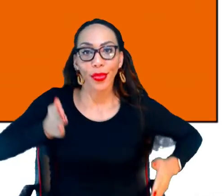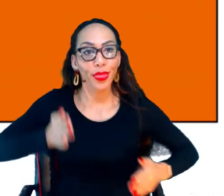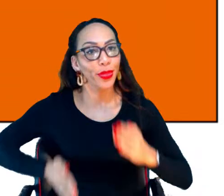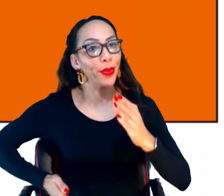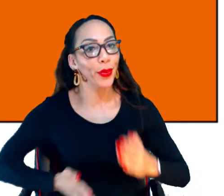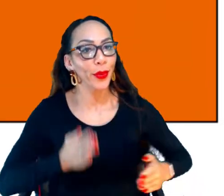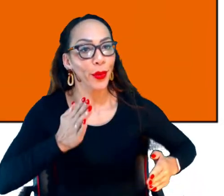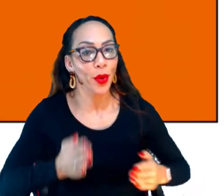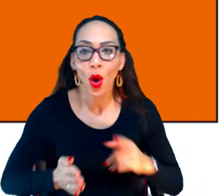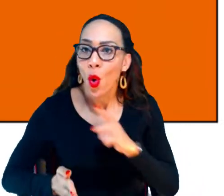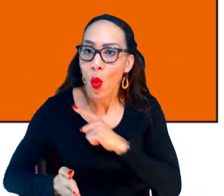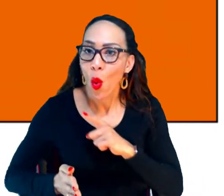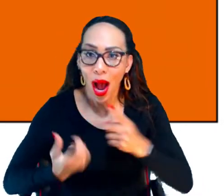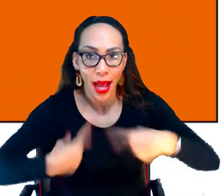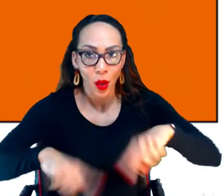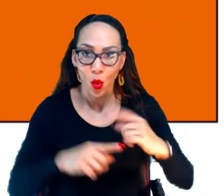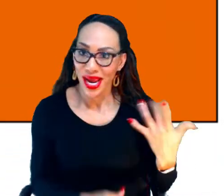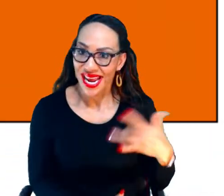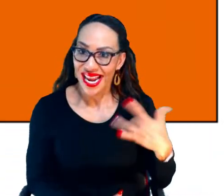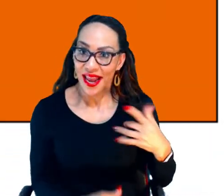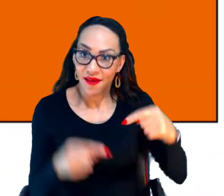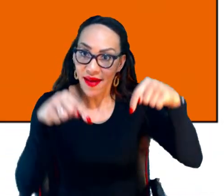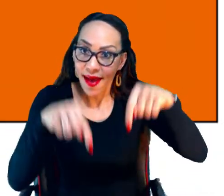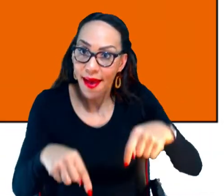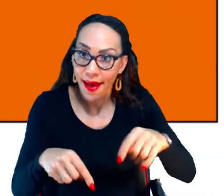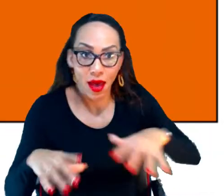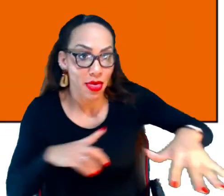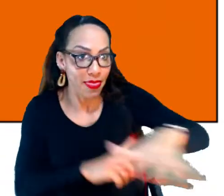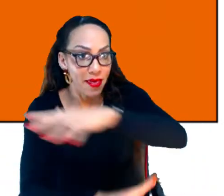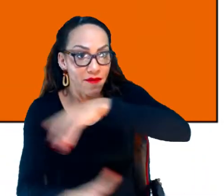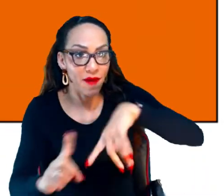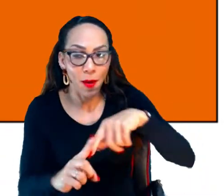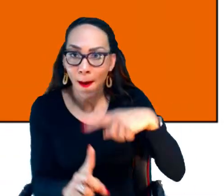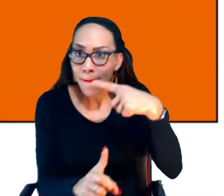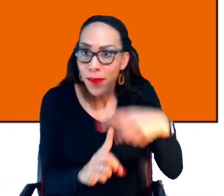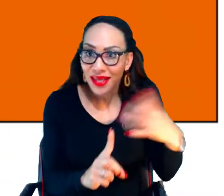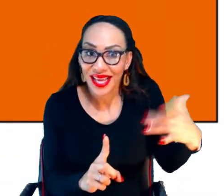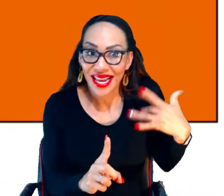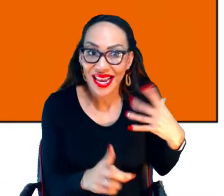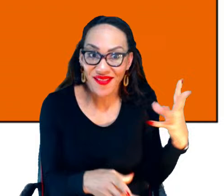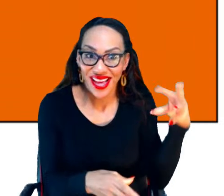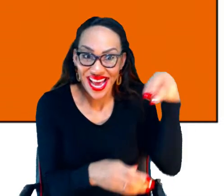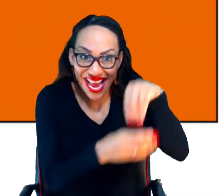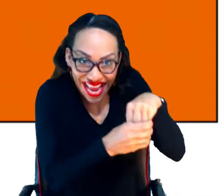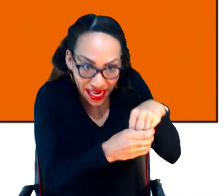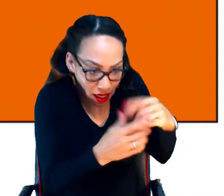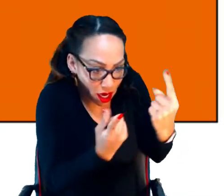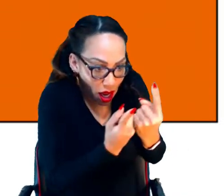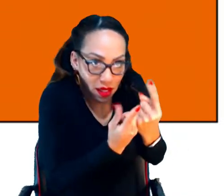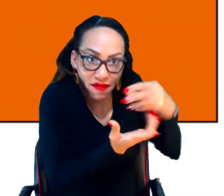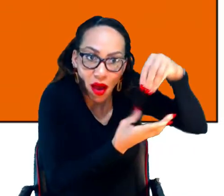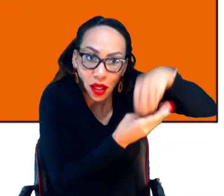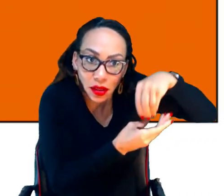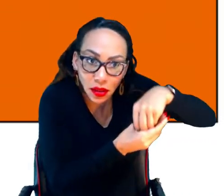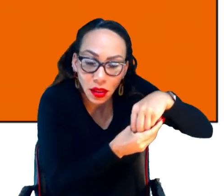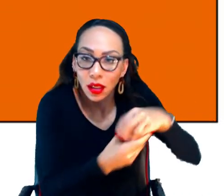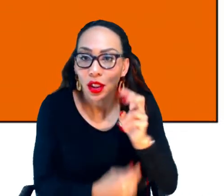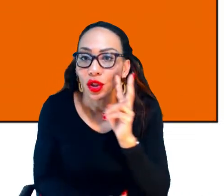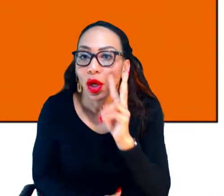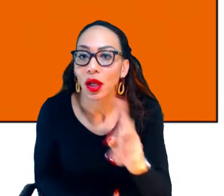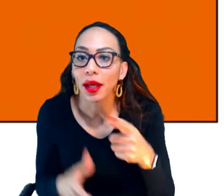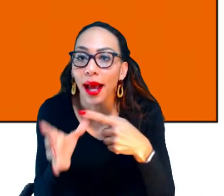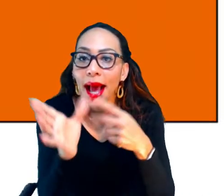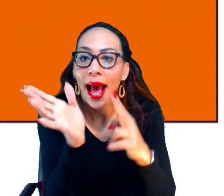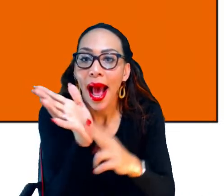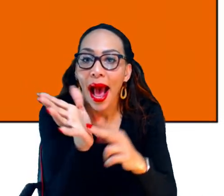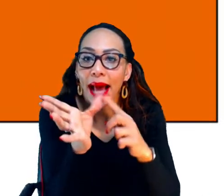So part of the process that I work with includes working with analogue. So I'm just sort of